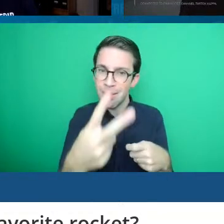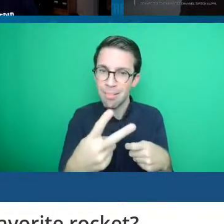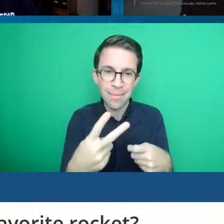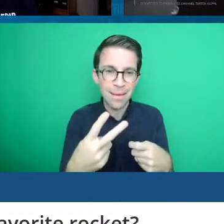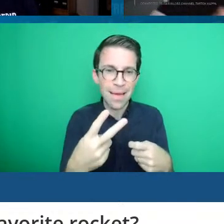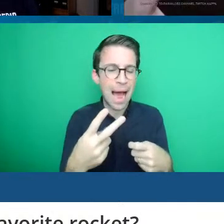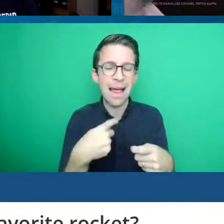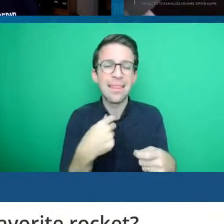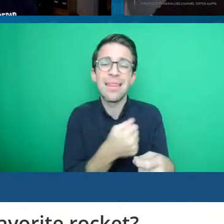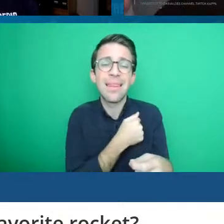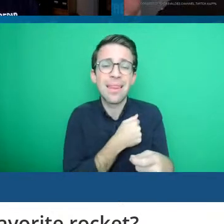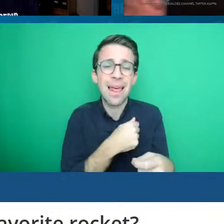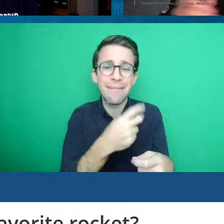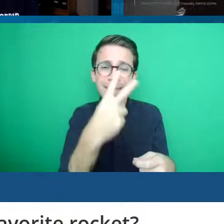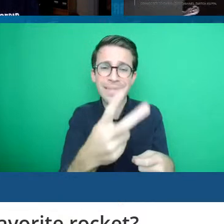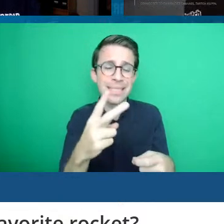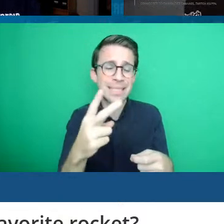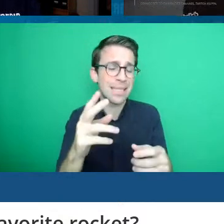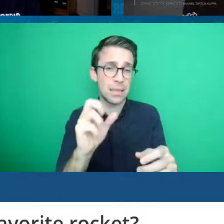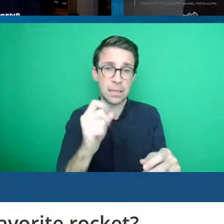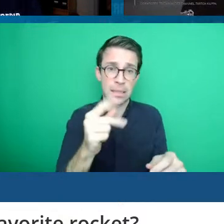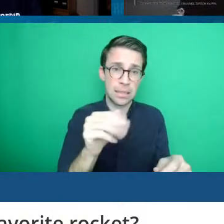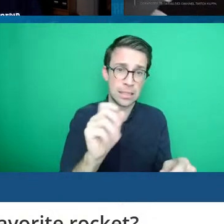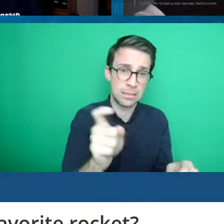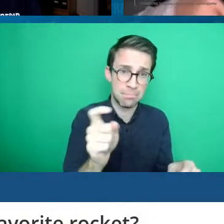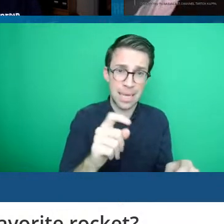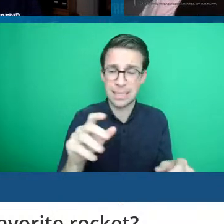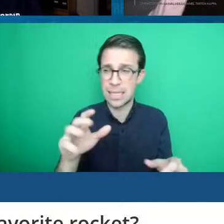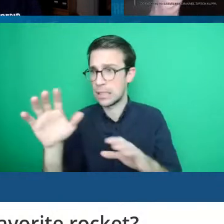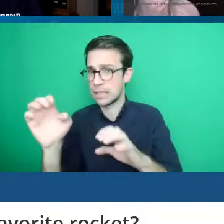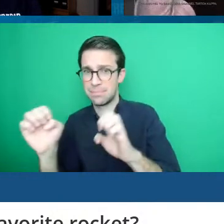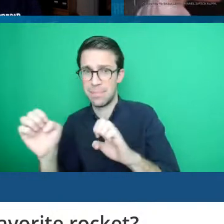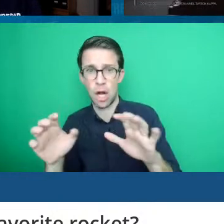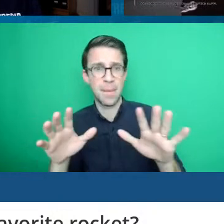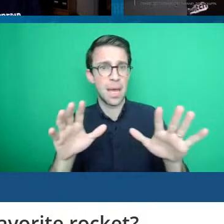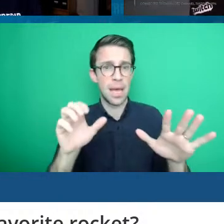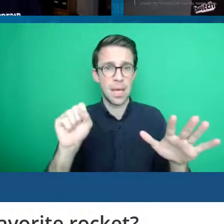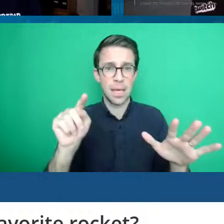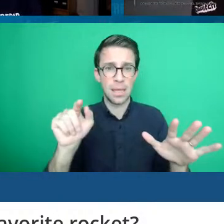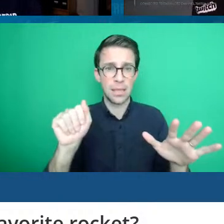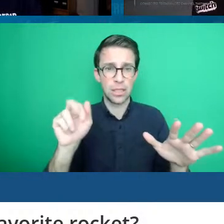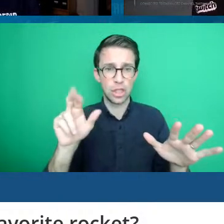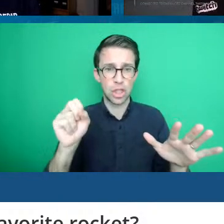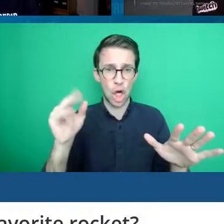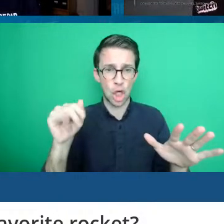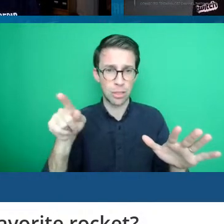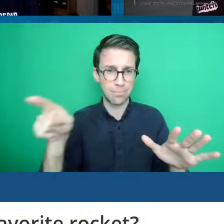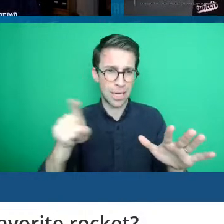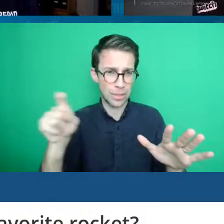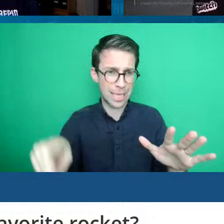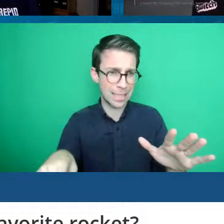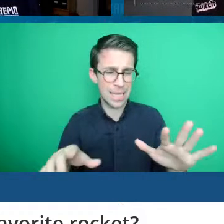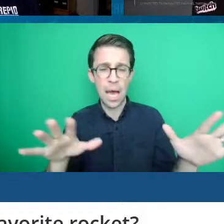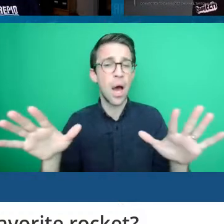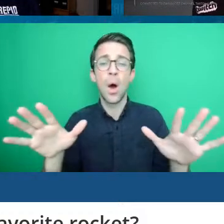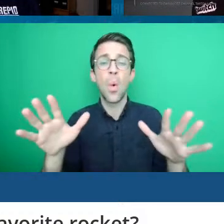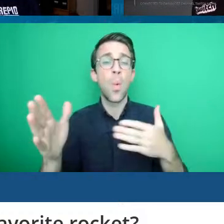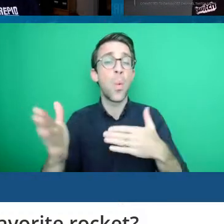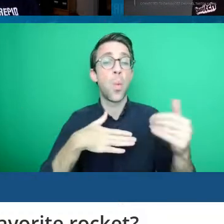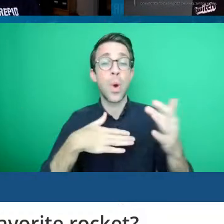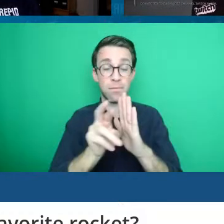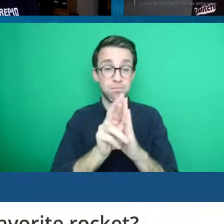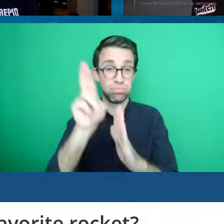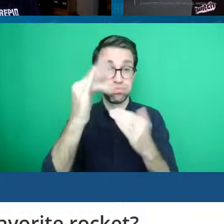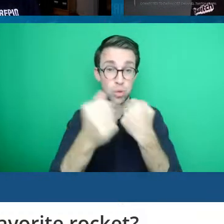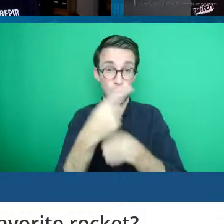a SpaceX rocket, a ULA rocket, an experimental rocket, something like they have the Starship down at Texas that SpaceX is working on. Whatever's flying today